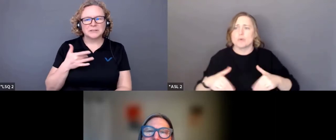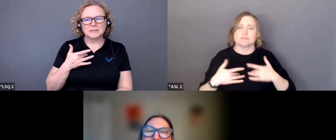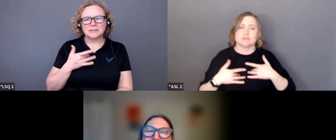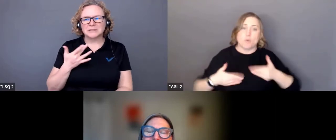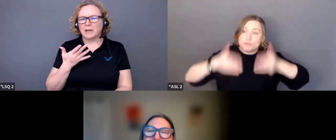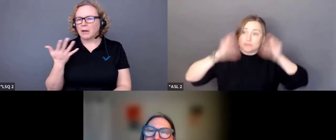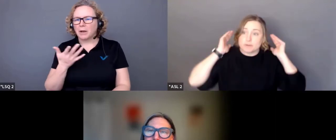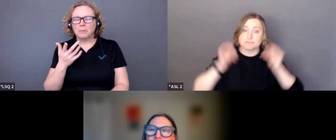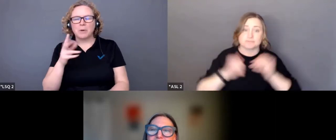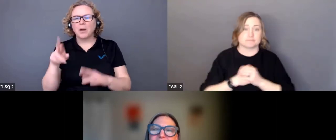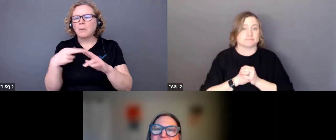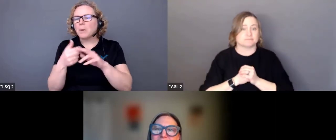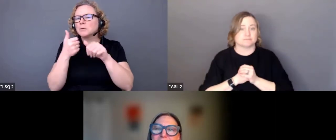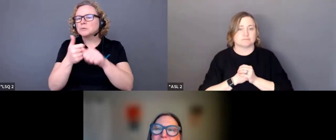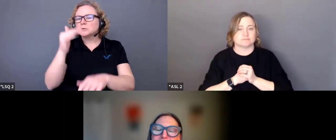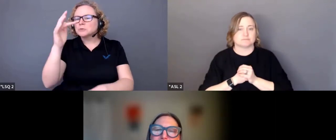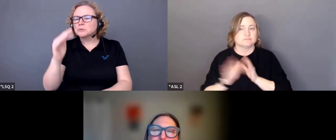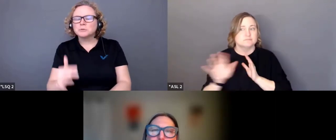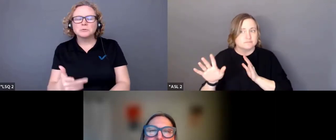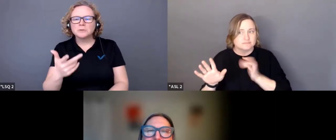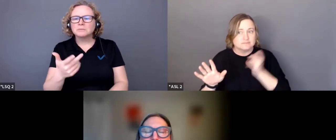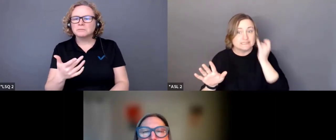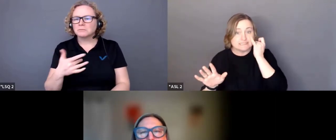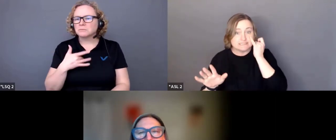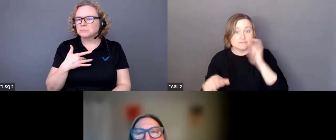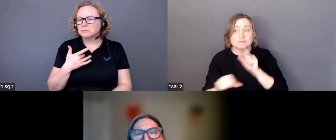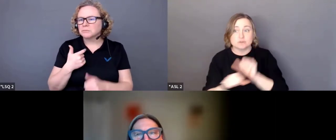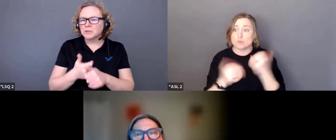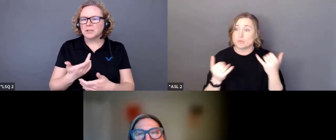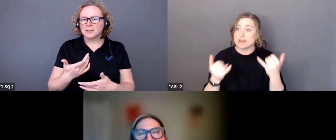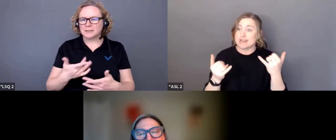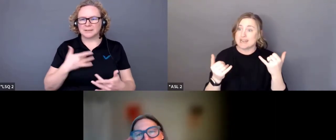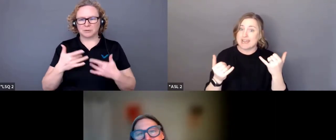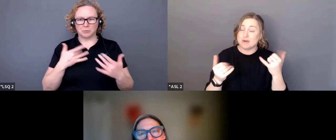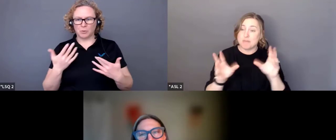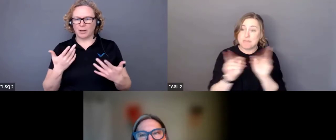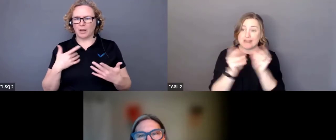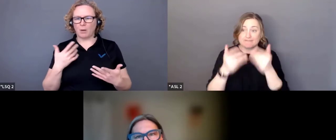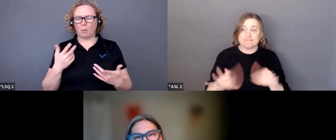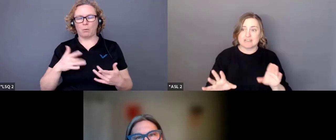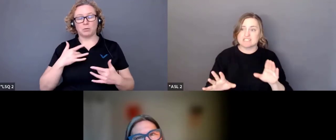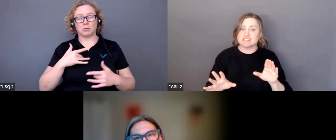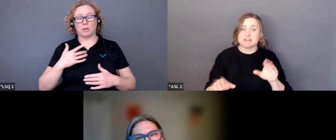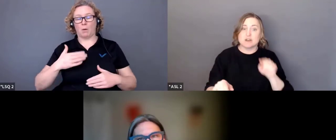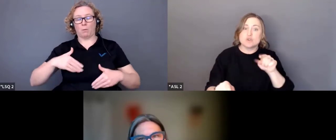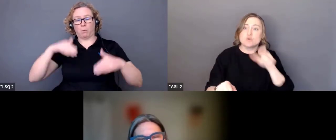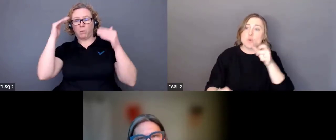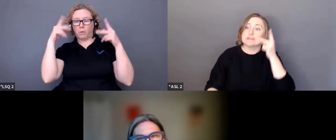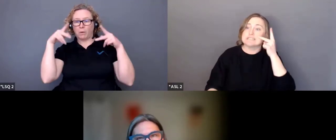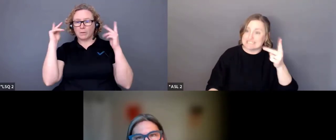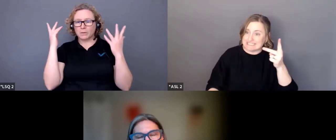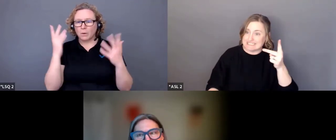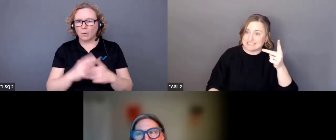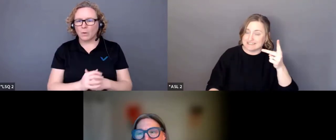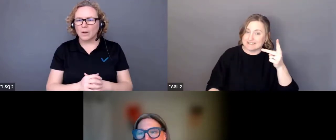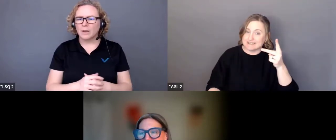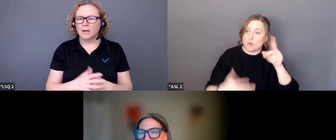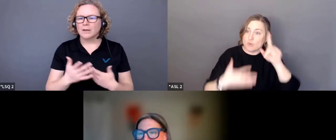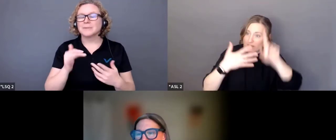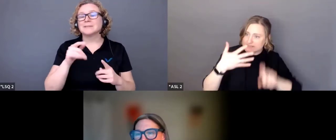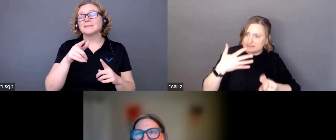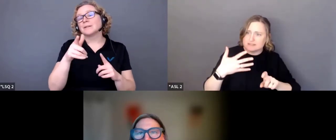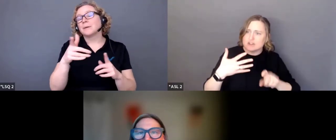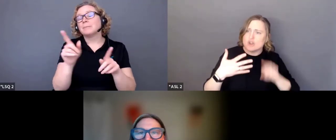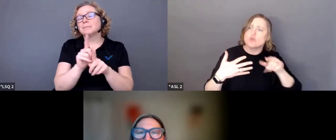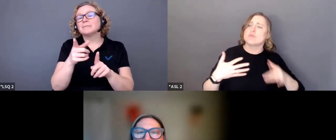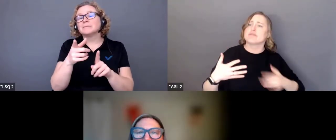overwhelmed. I'm going to pause and say, if any of you are watching this recording afterwards and you don't get to see the polls, you go ahead and do this yourself too. Tune into how